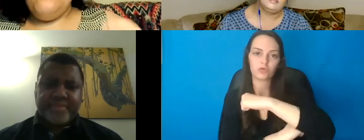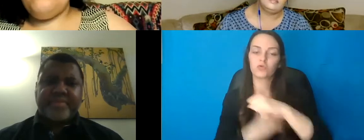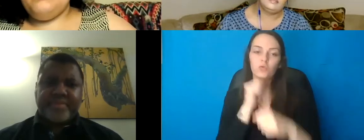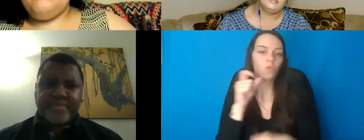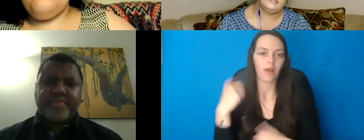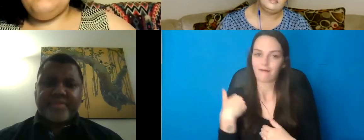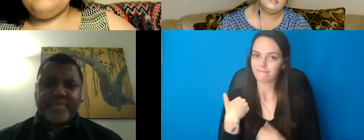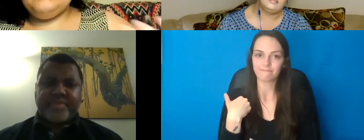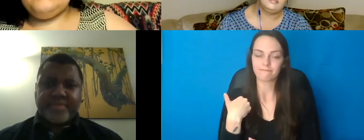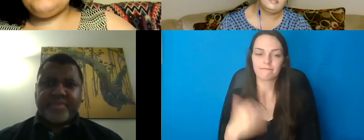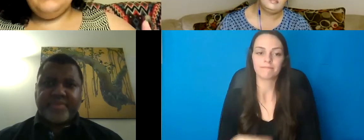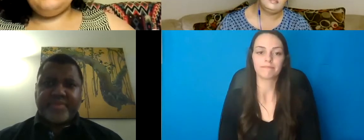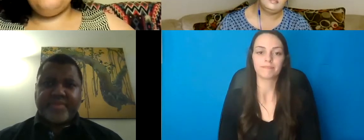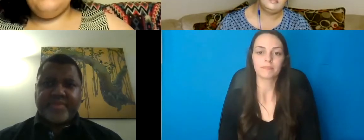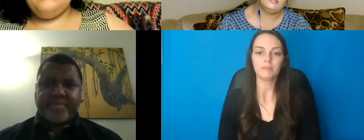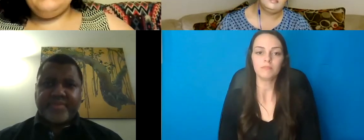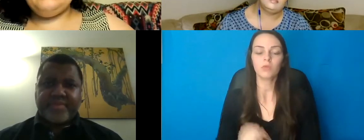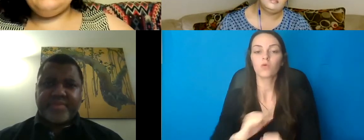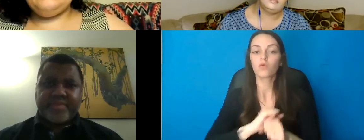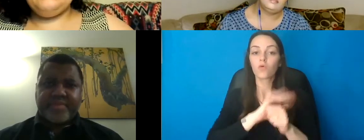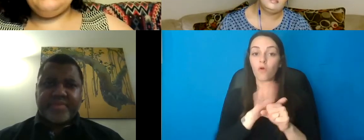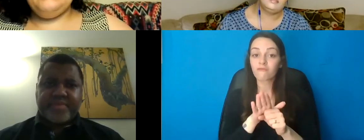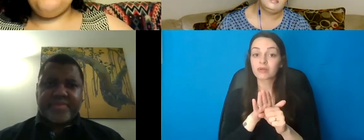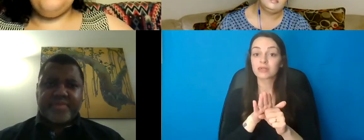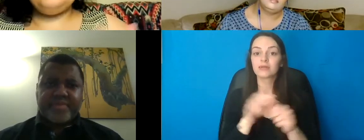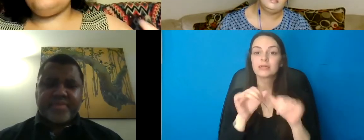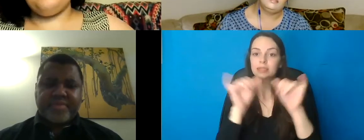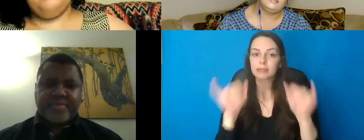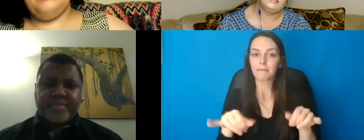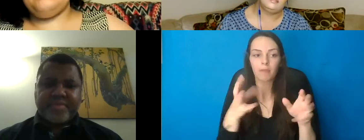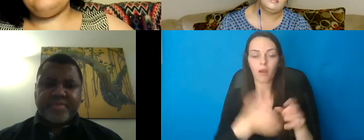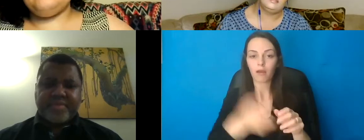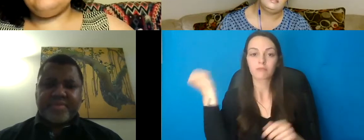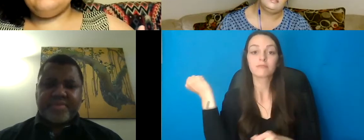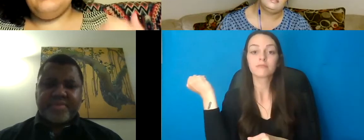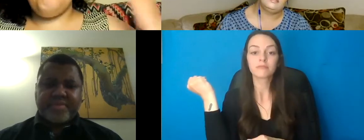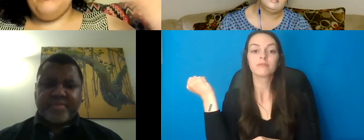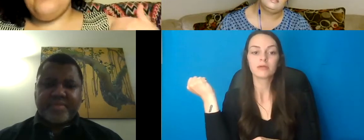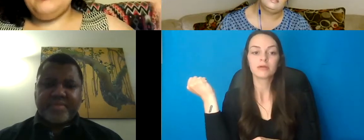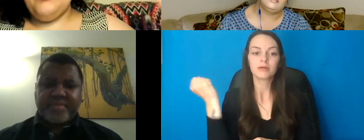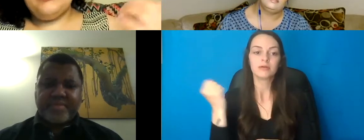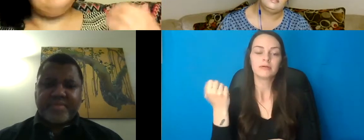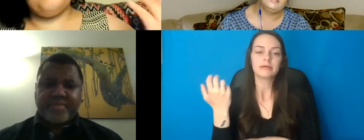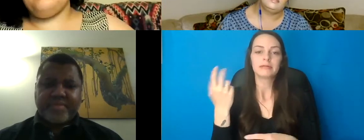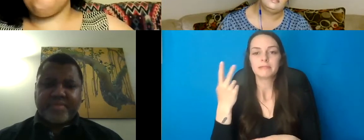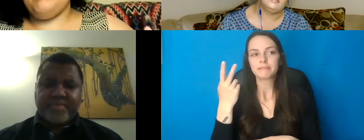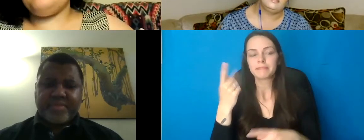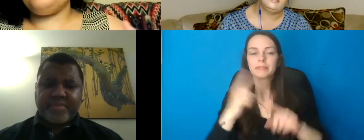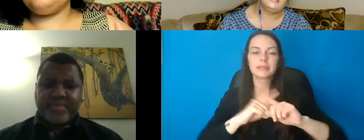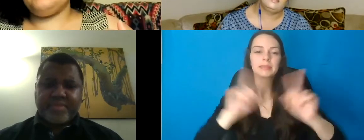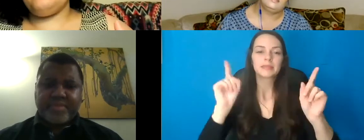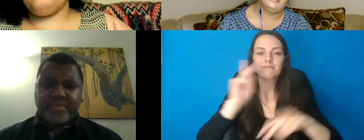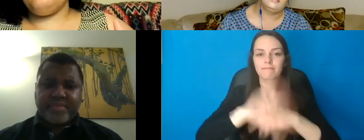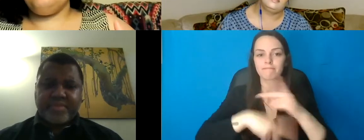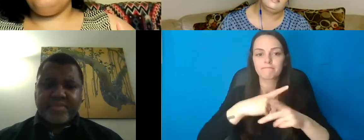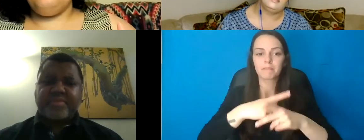And COVID, when those systems were taken away, it became a different kind of power dynamic and a different kind of violence, where it's